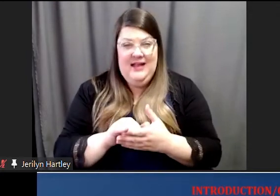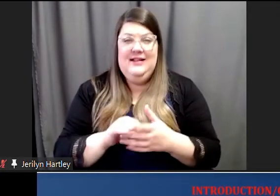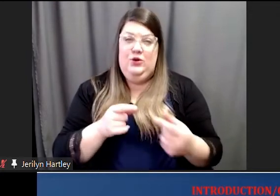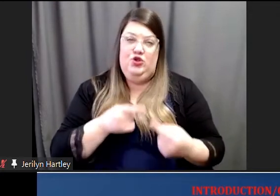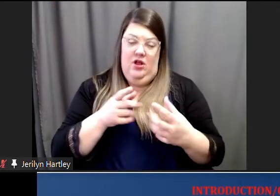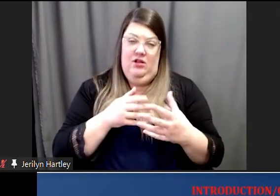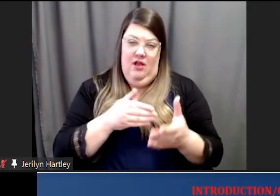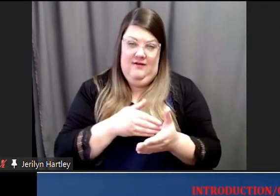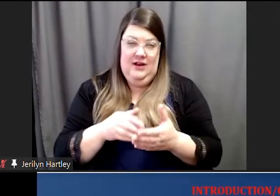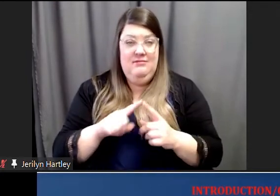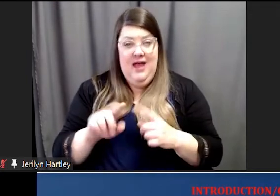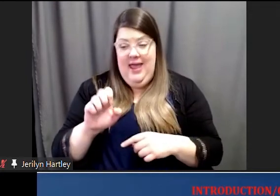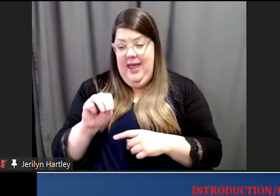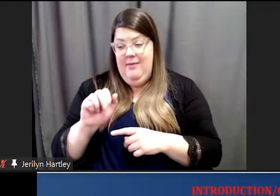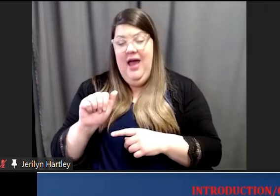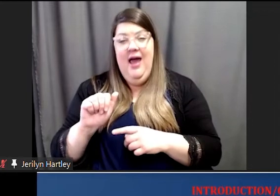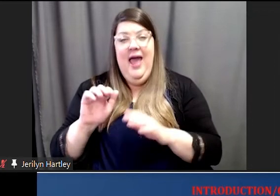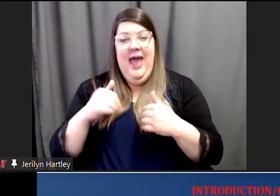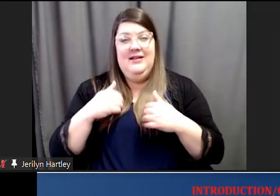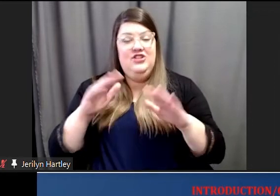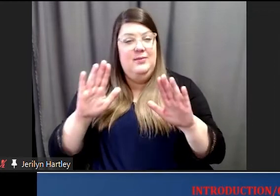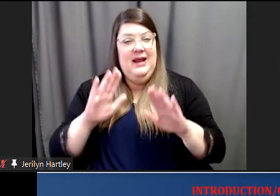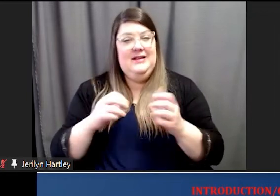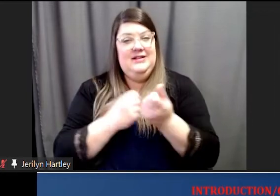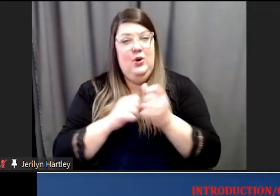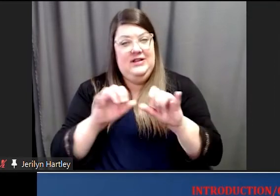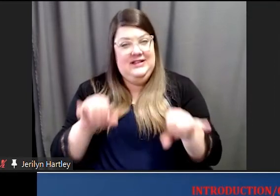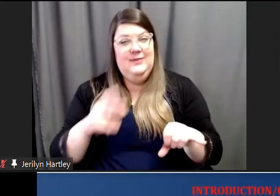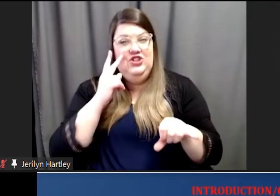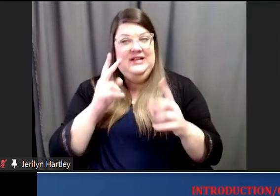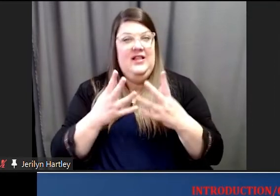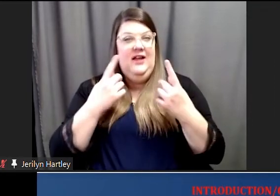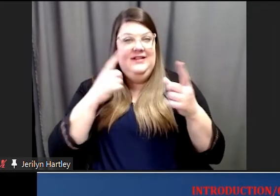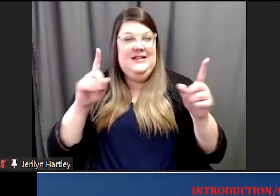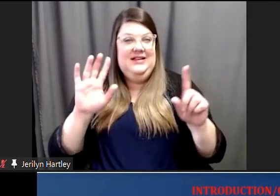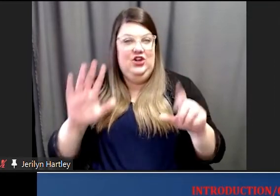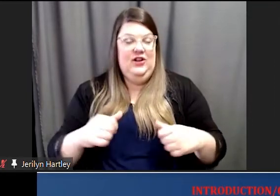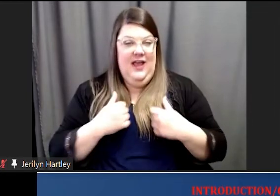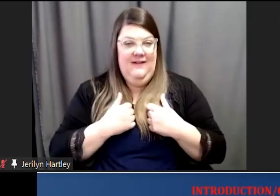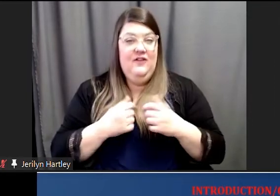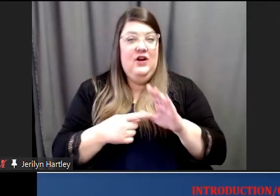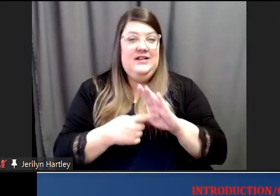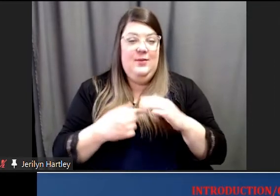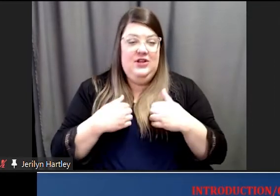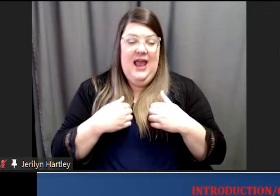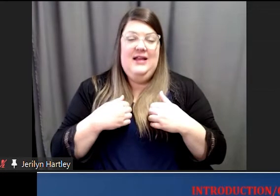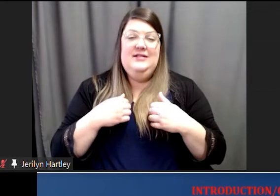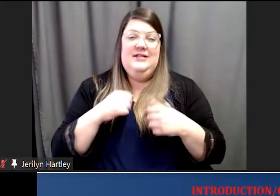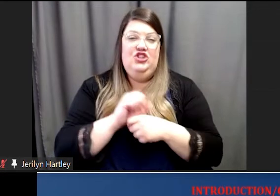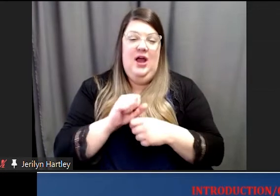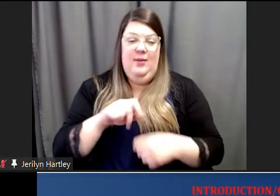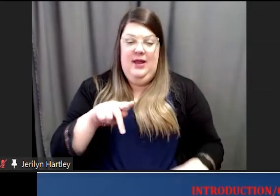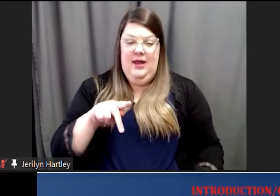Emma has such an amazing support system that she sees a lot of success in her life. For example, she has a job at Pekin, which